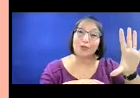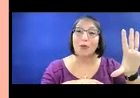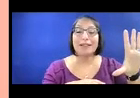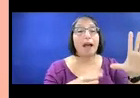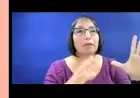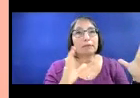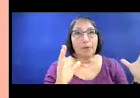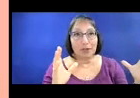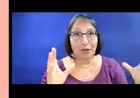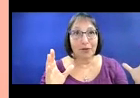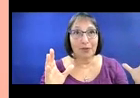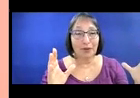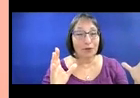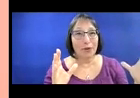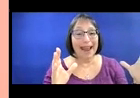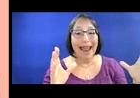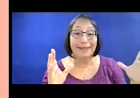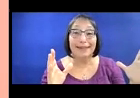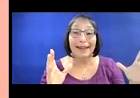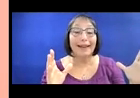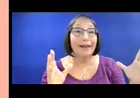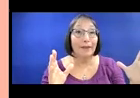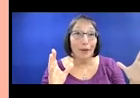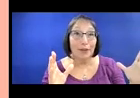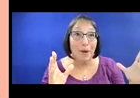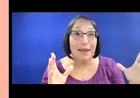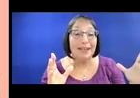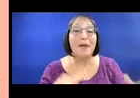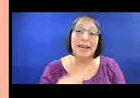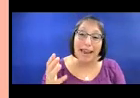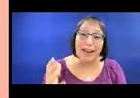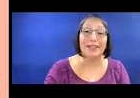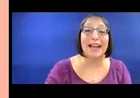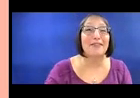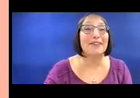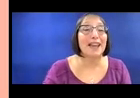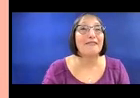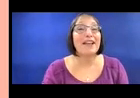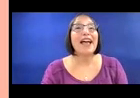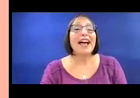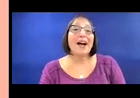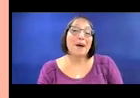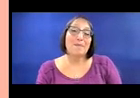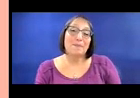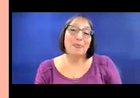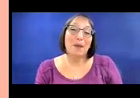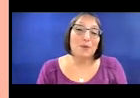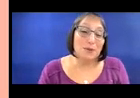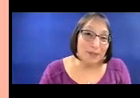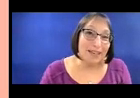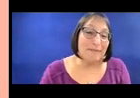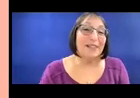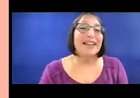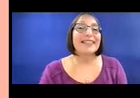their stories. Now, most of our students, their story ends, like, in their early 20s, but occasionally I have, I have older